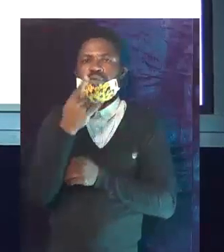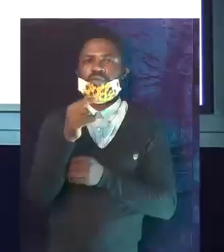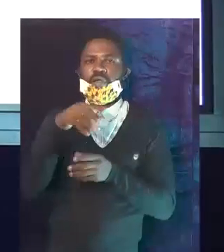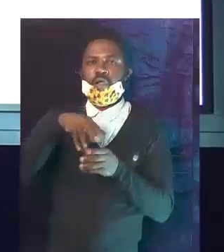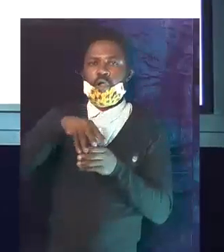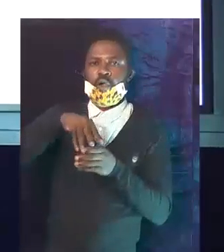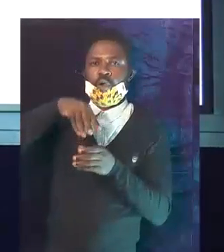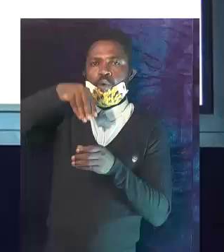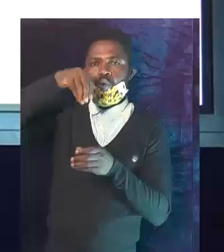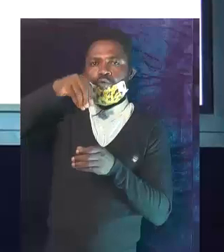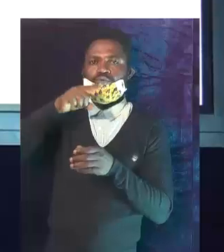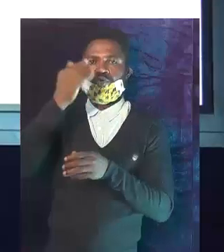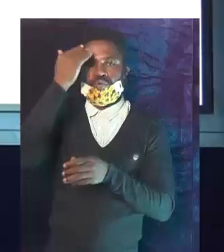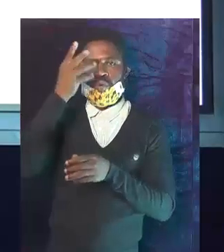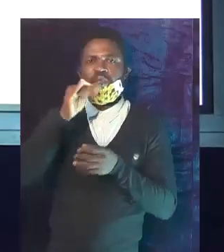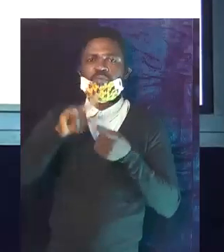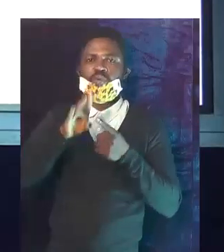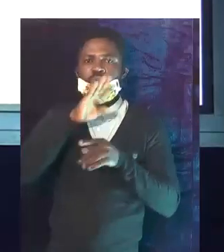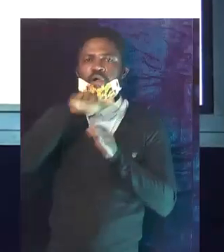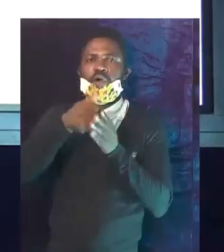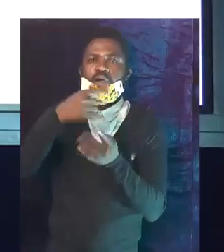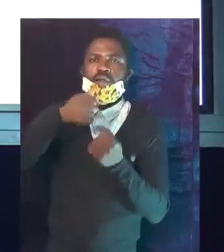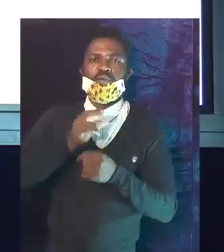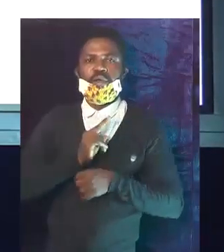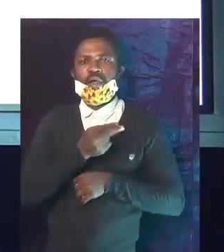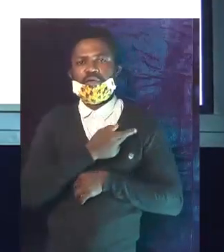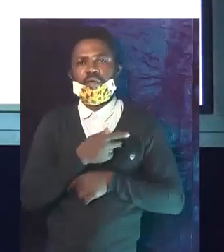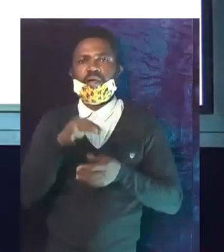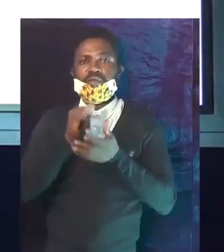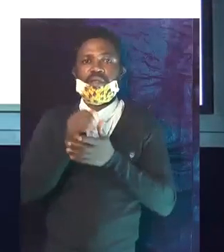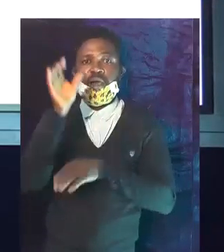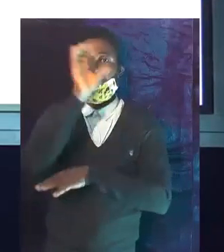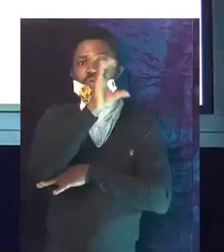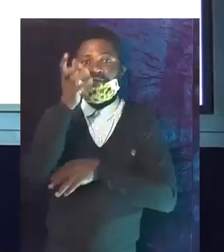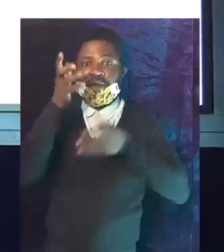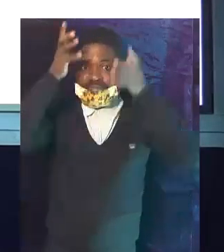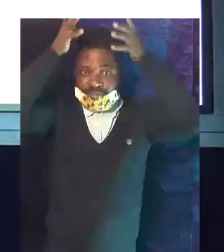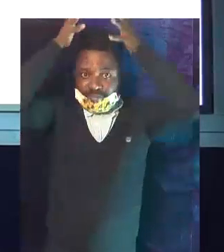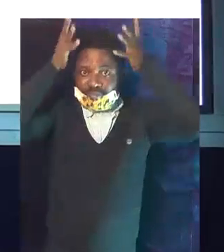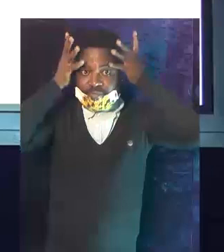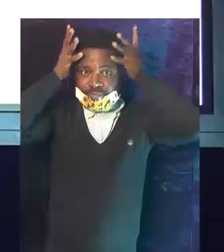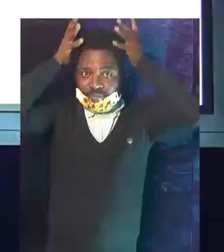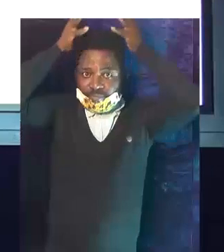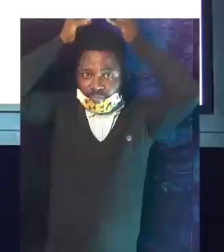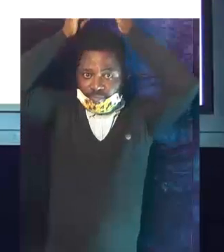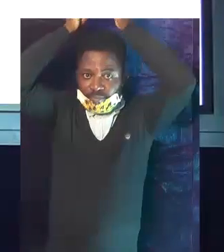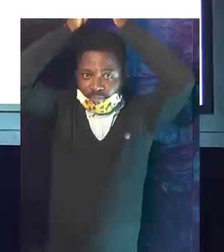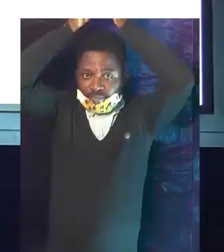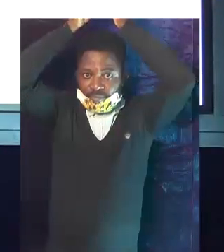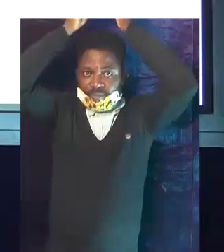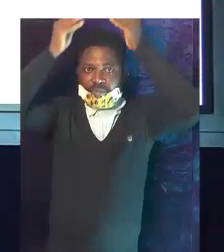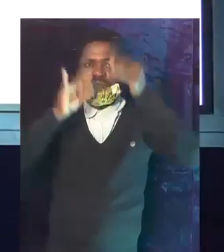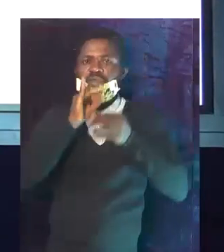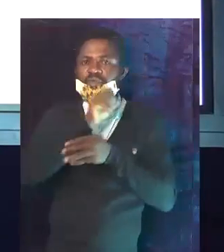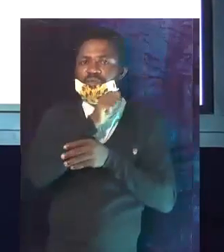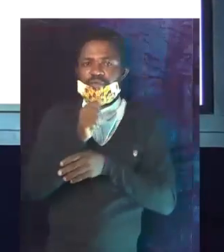know them to be all around you. Perhaps you've seen them. That Christmas cap that you wear, that tapers towards the top,